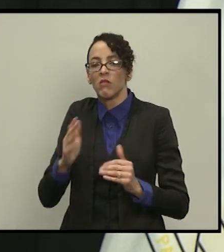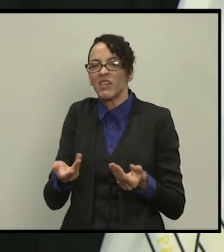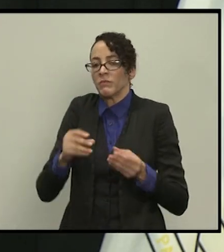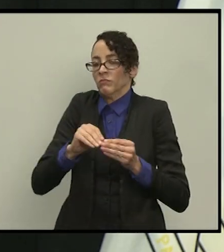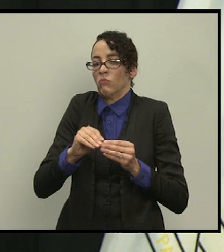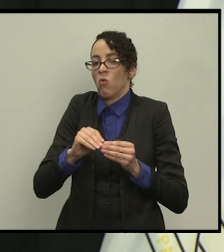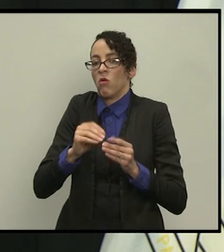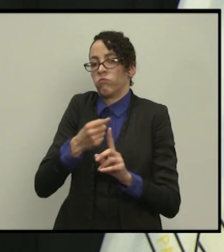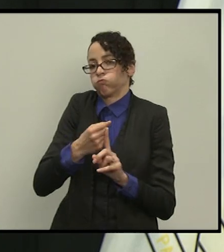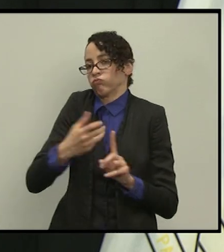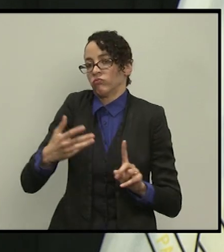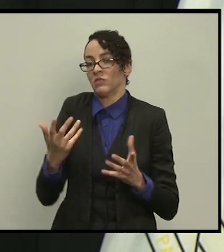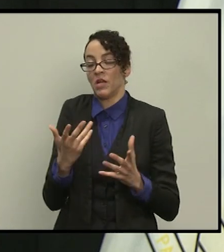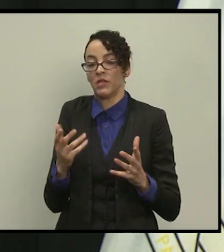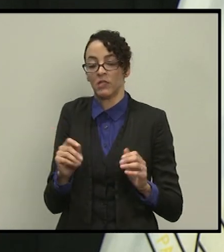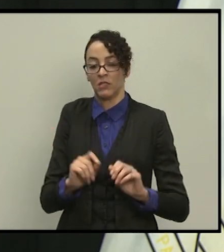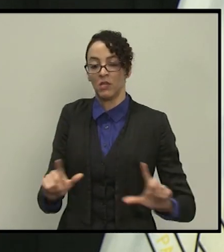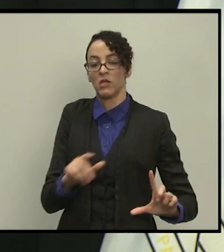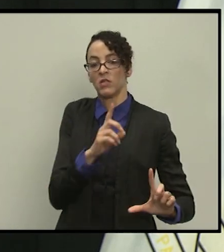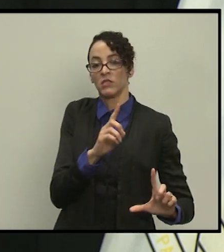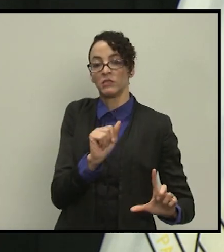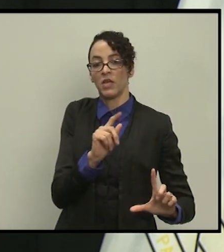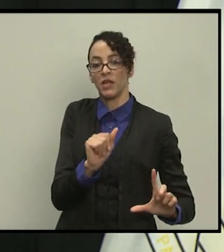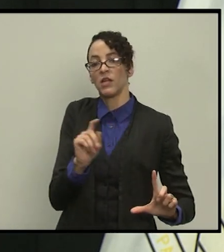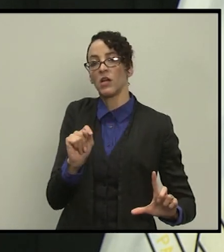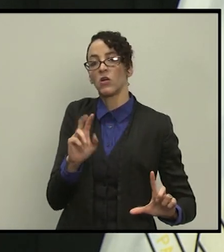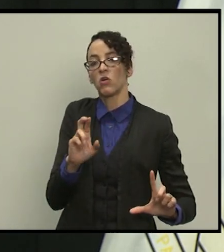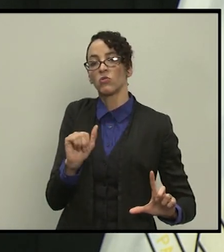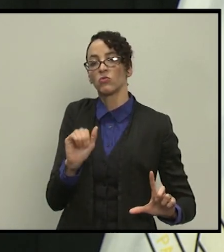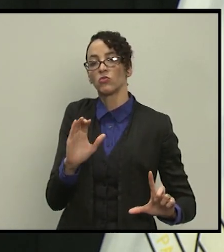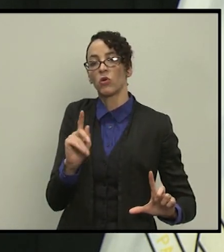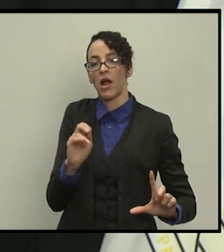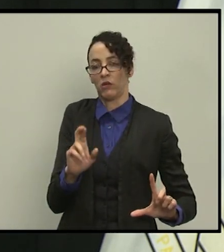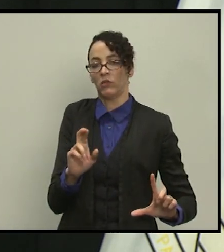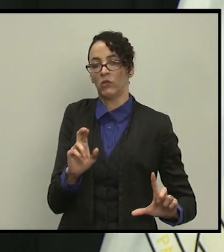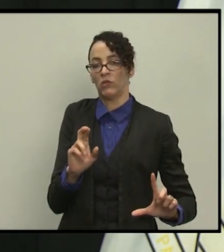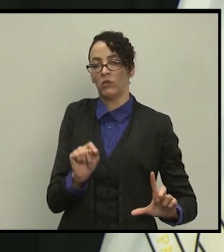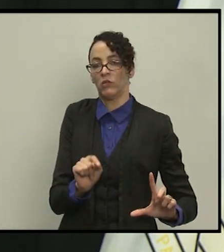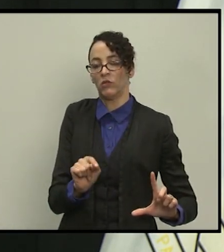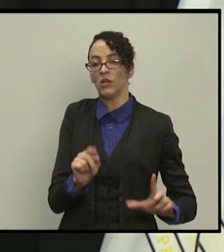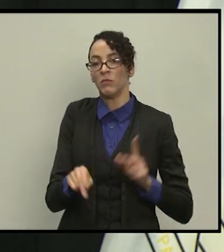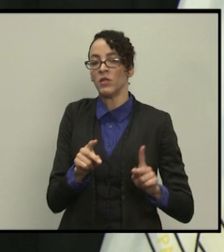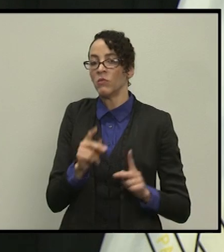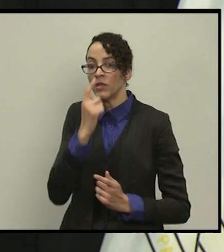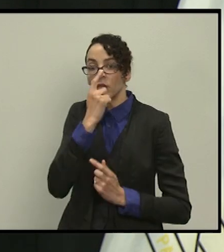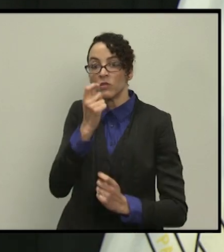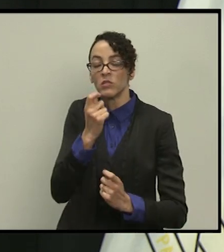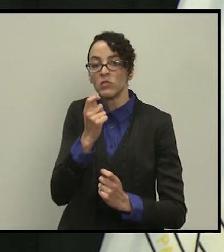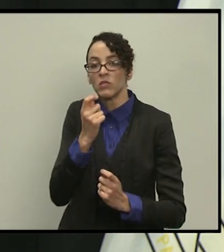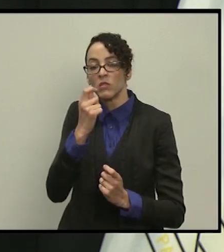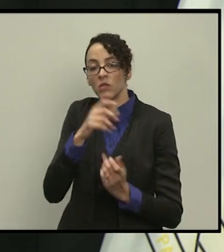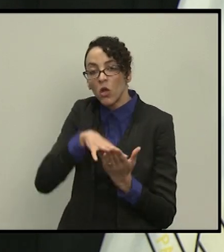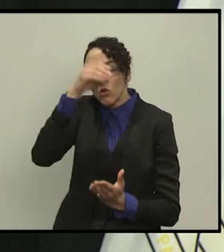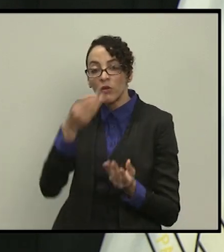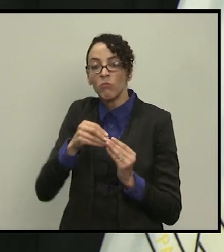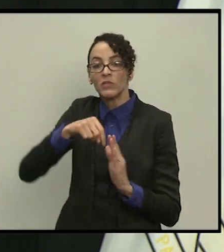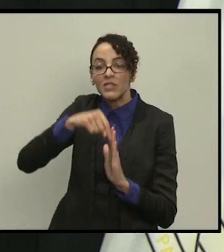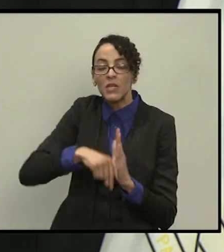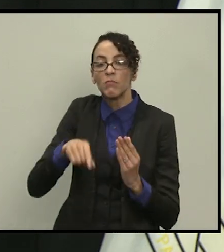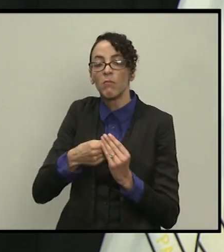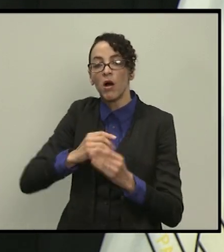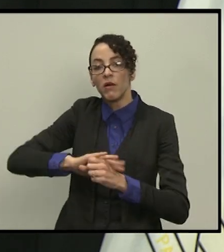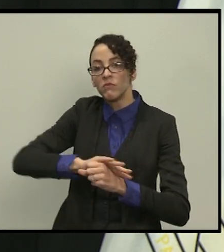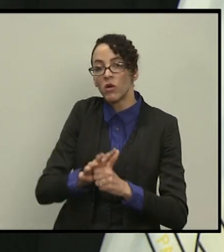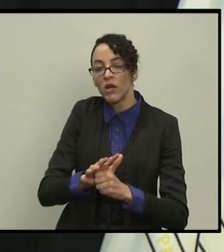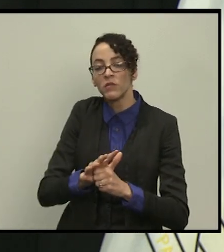People are, of course, interested in learning about this virus, not only by race